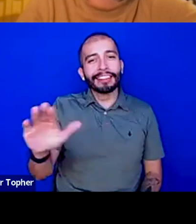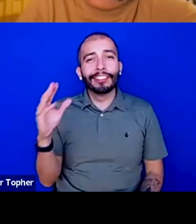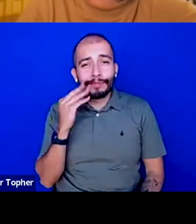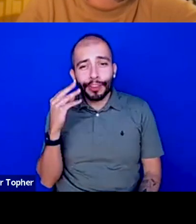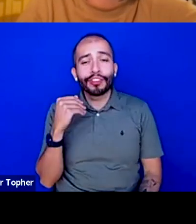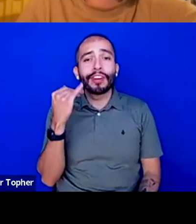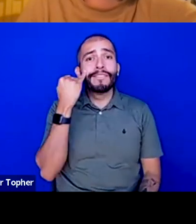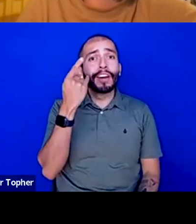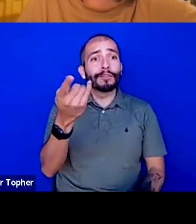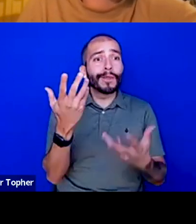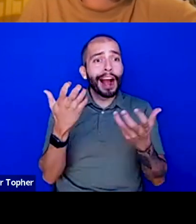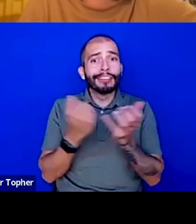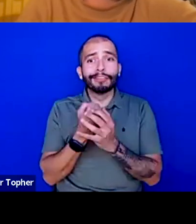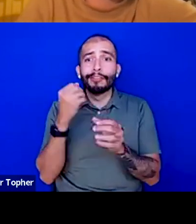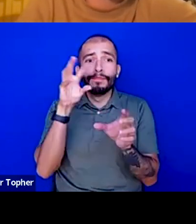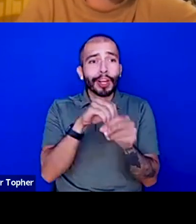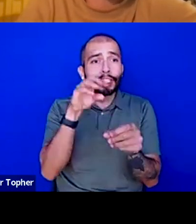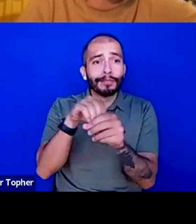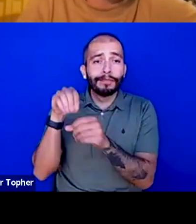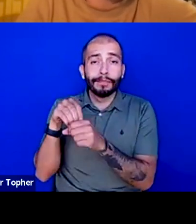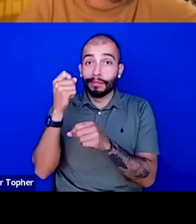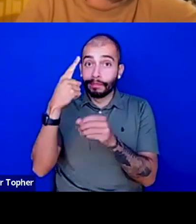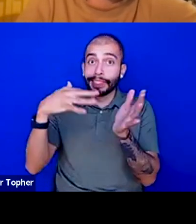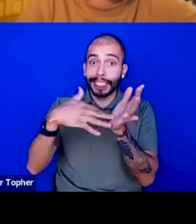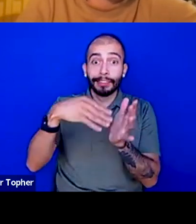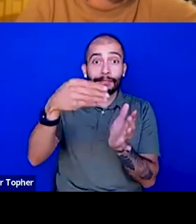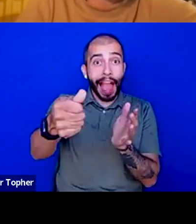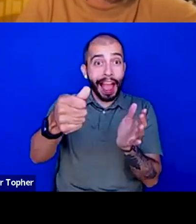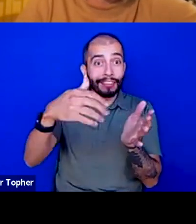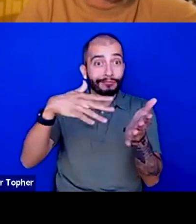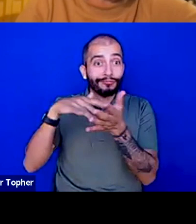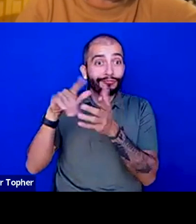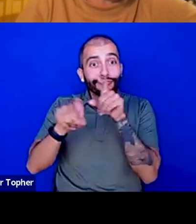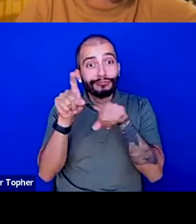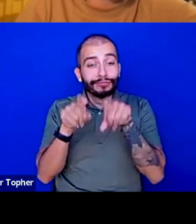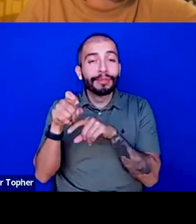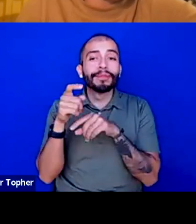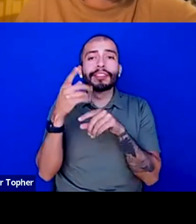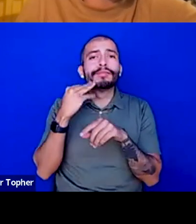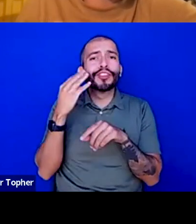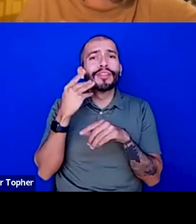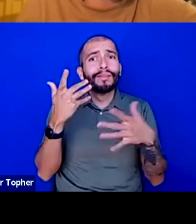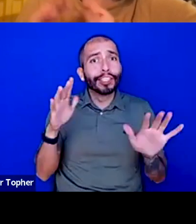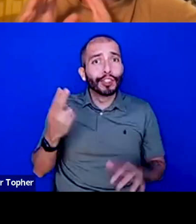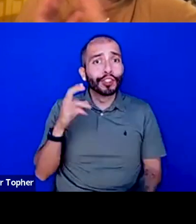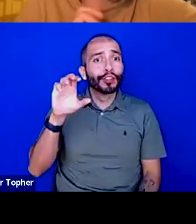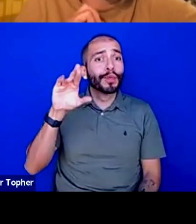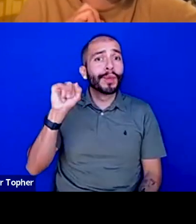non-consensual interventions or experiences using crisis hotlines, you can also do this. And I'll put in